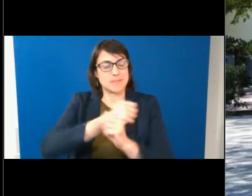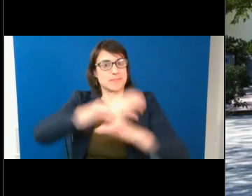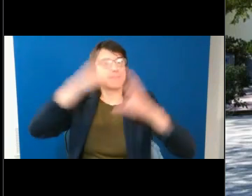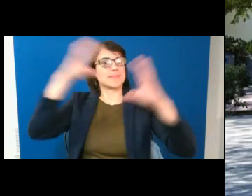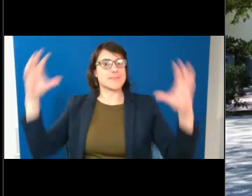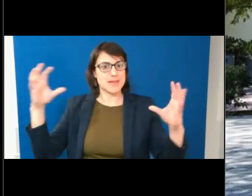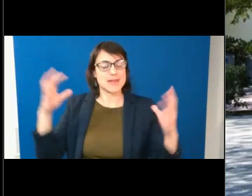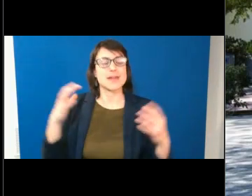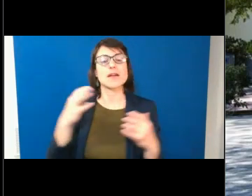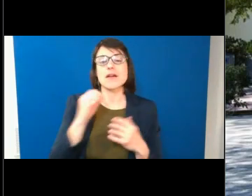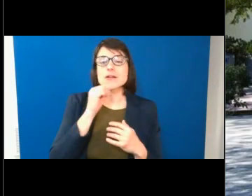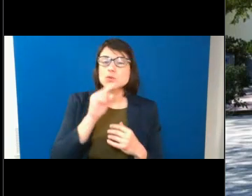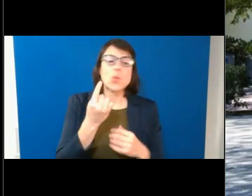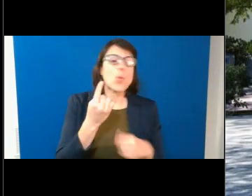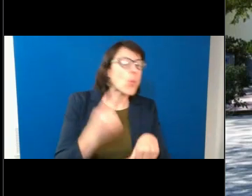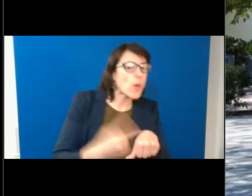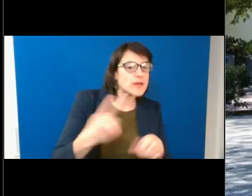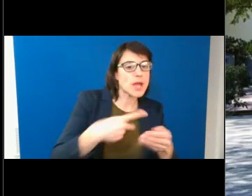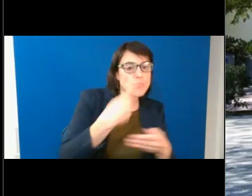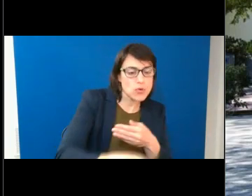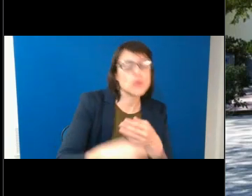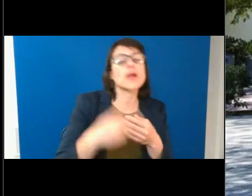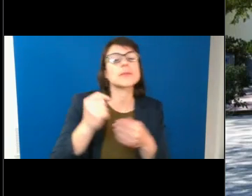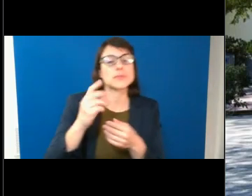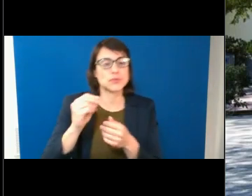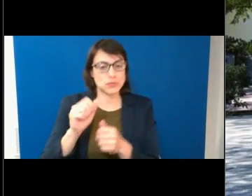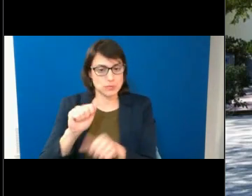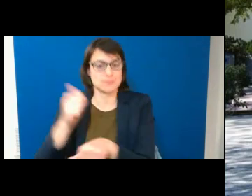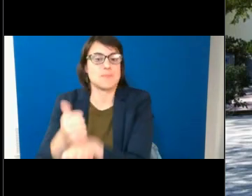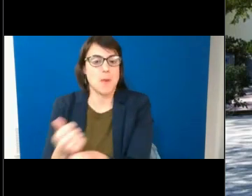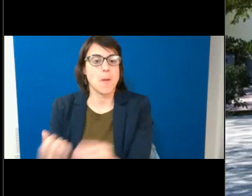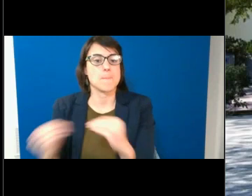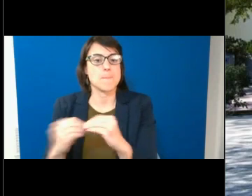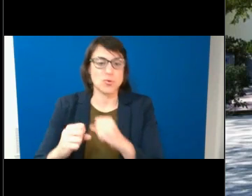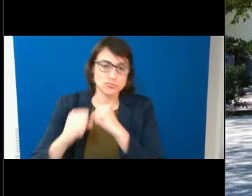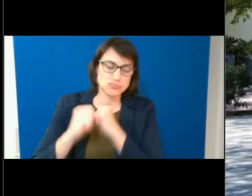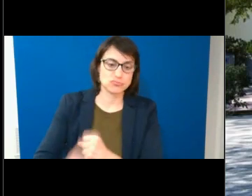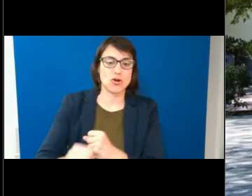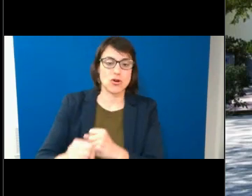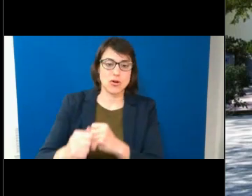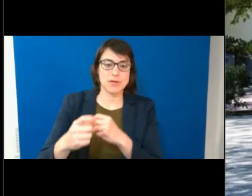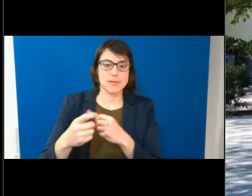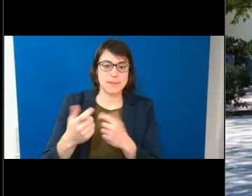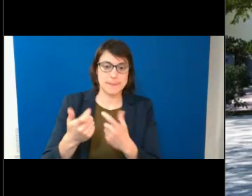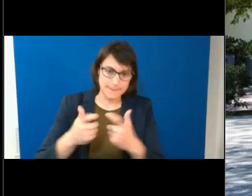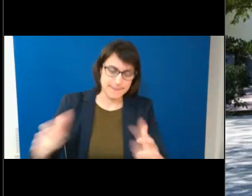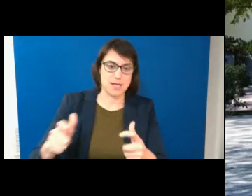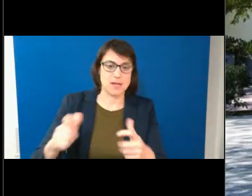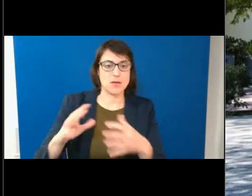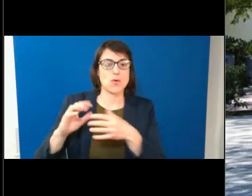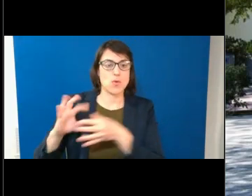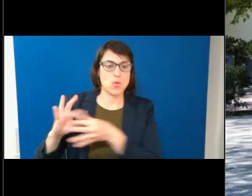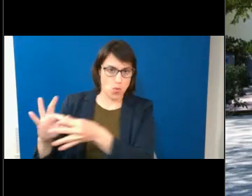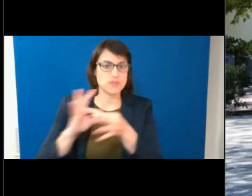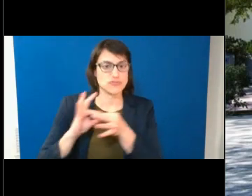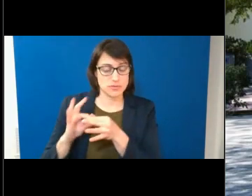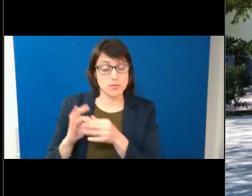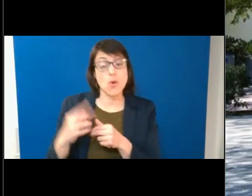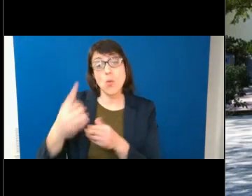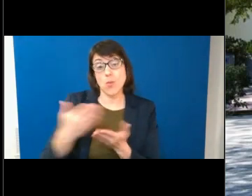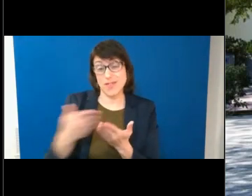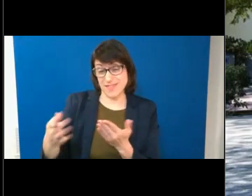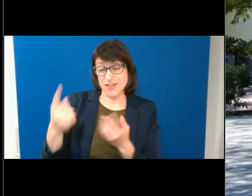to sustaining a more robust and comprehensive coalition. And one of the things that we heard back most was the need to work